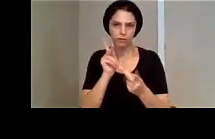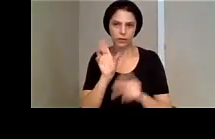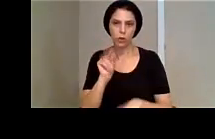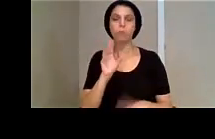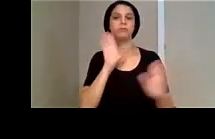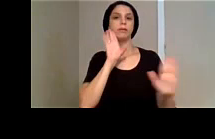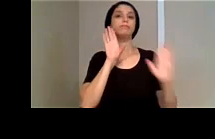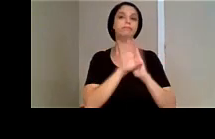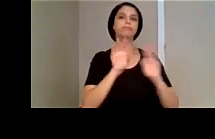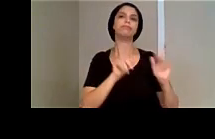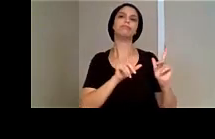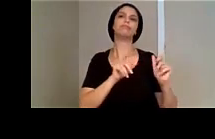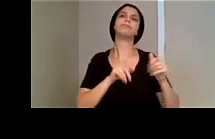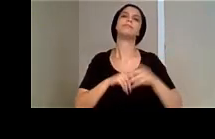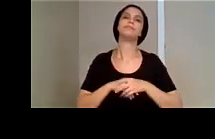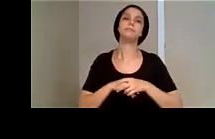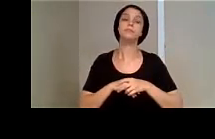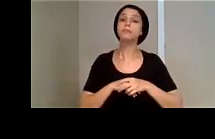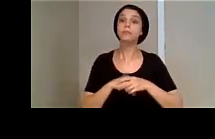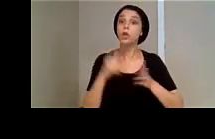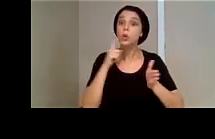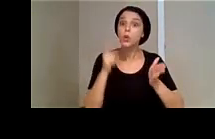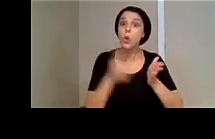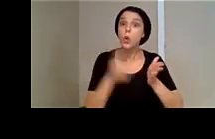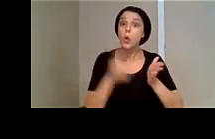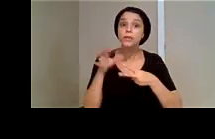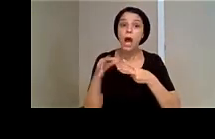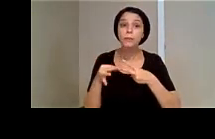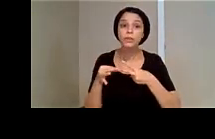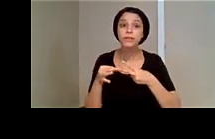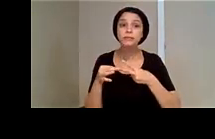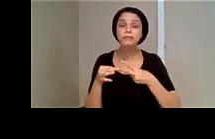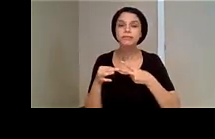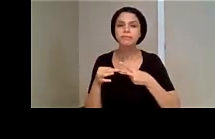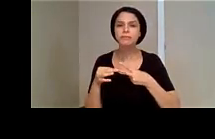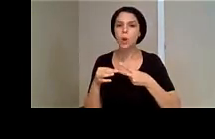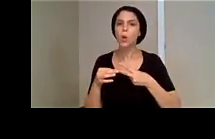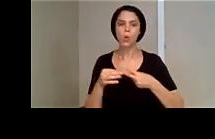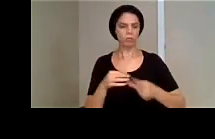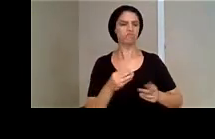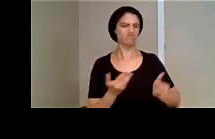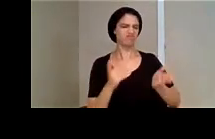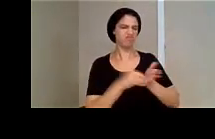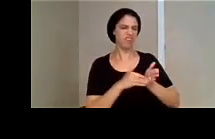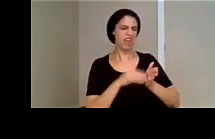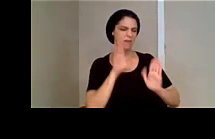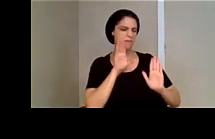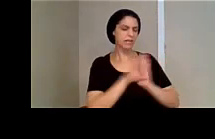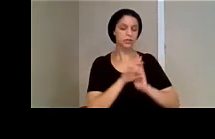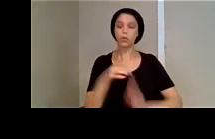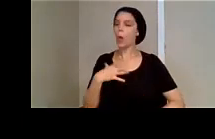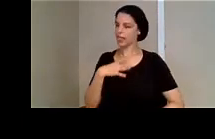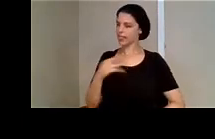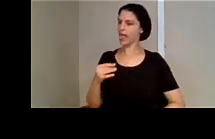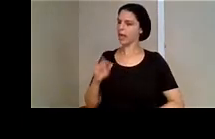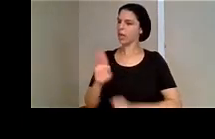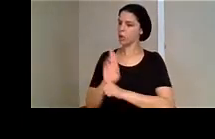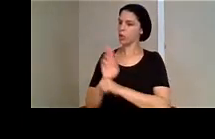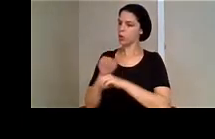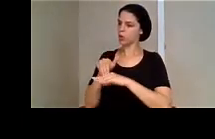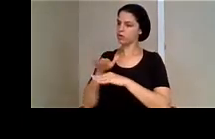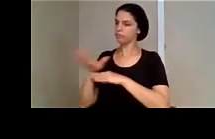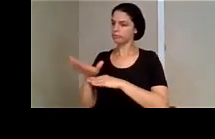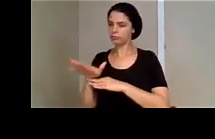that. And then notice it gives me the option of use this photo if I like the way I took a picture of it, or I could click on retake if I